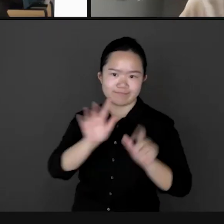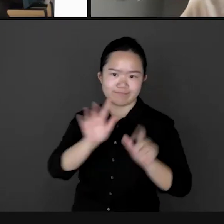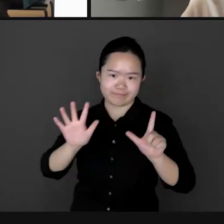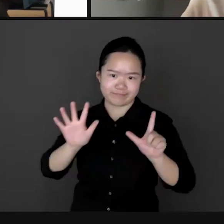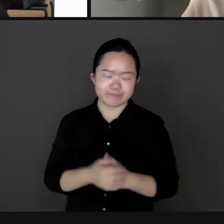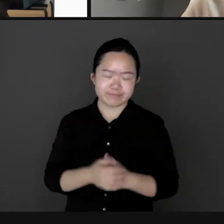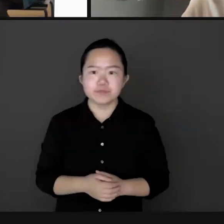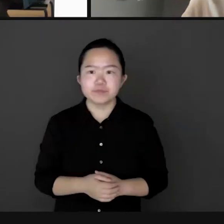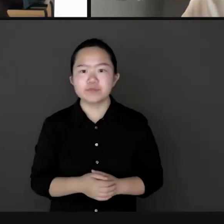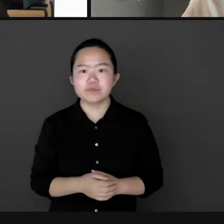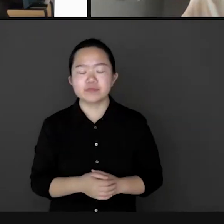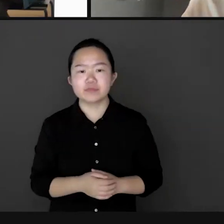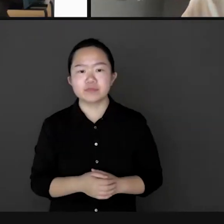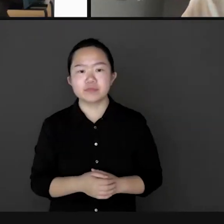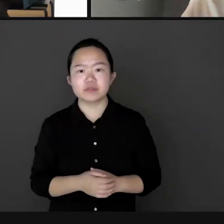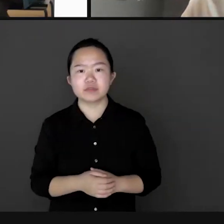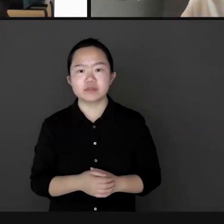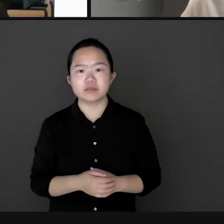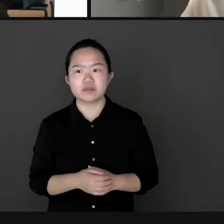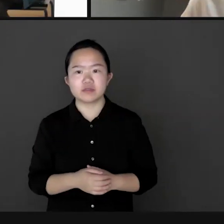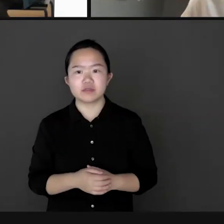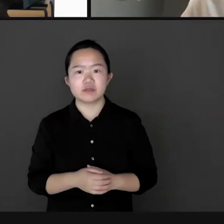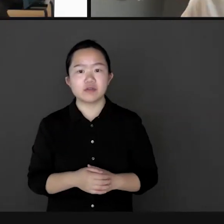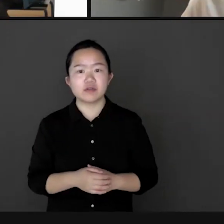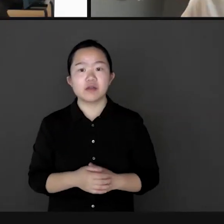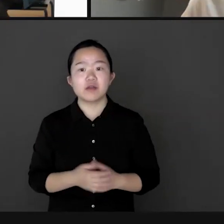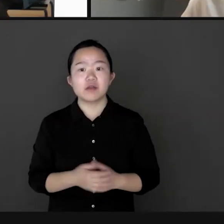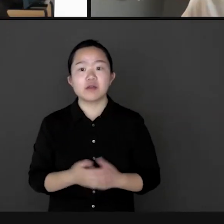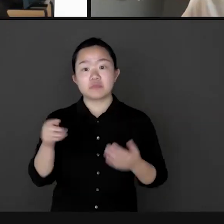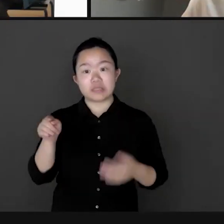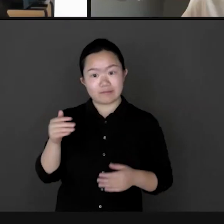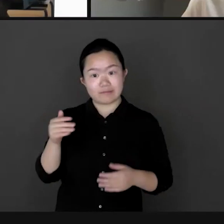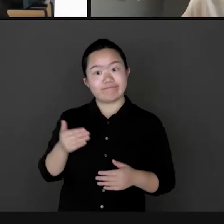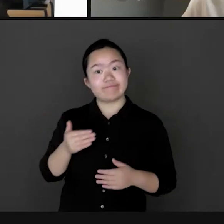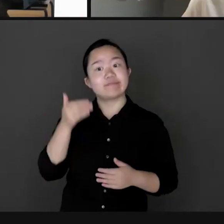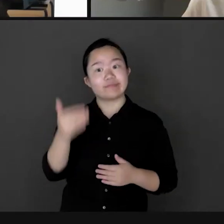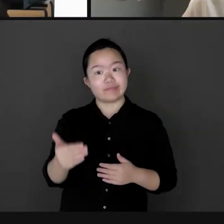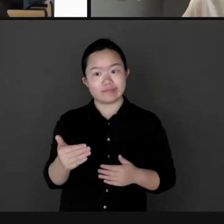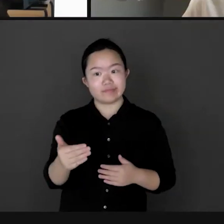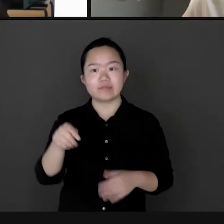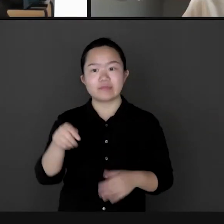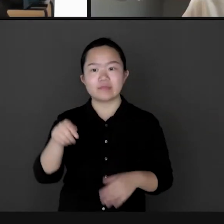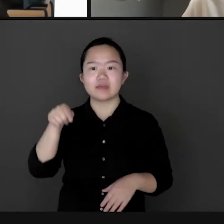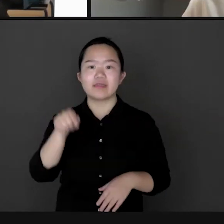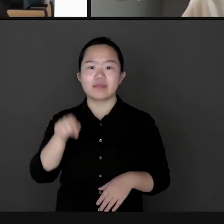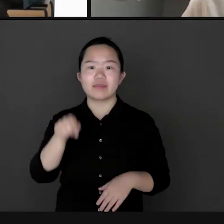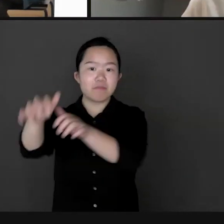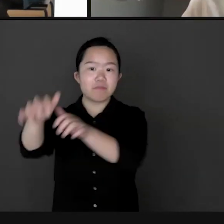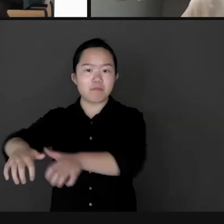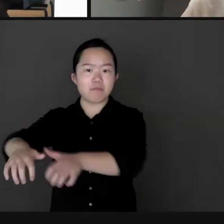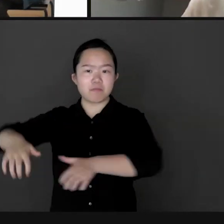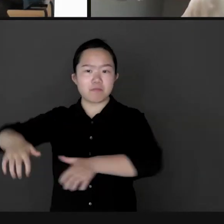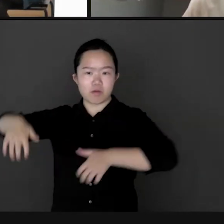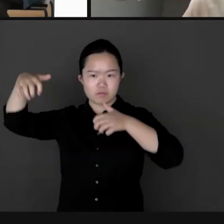a cross-parliamentary committee that we have to campaign every year to get re-established. So we're on that.